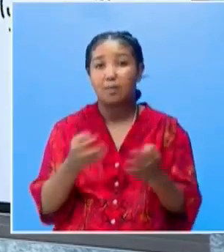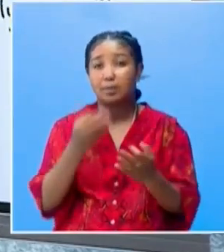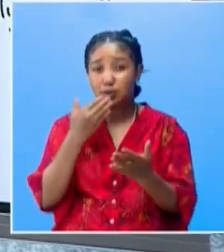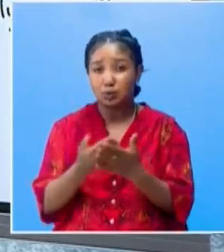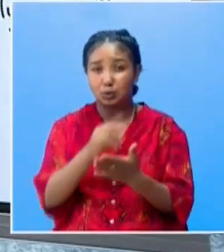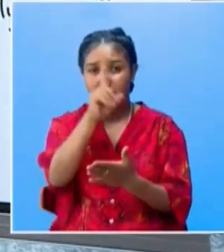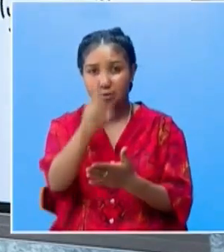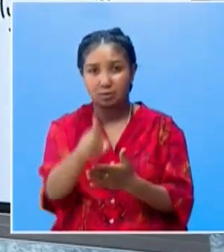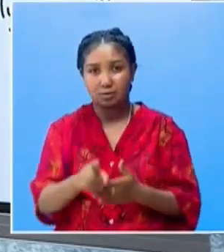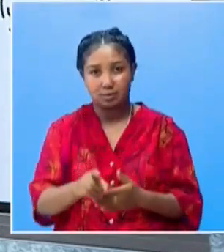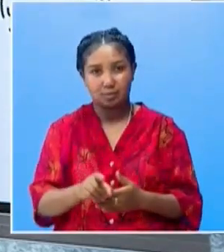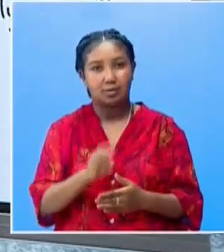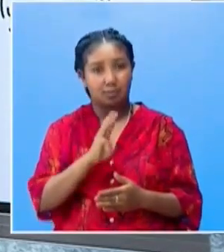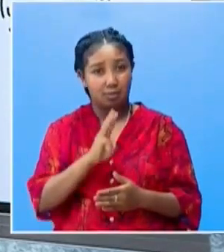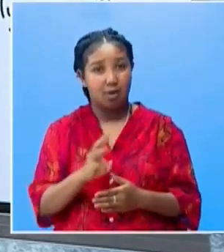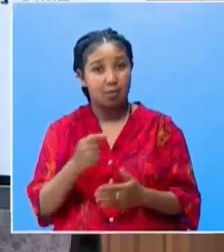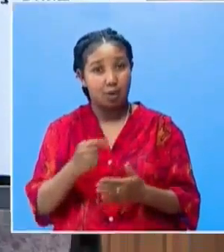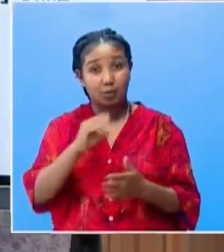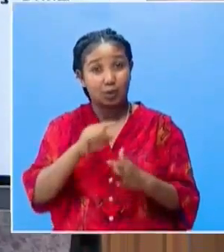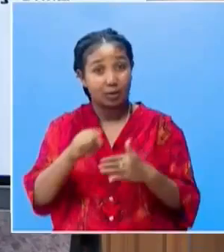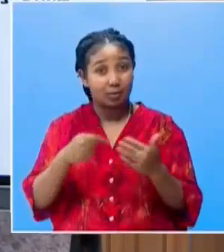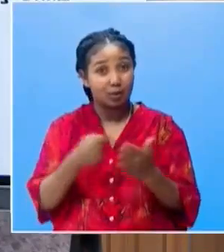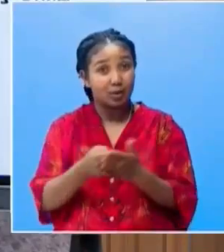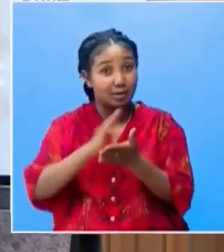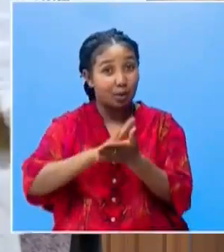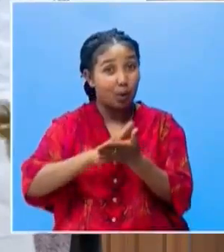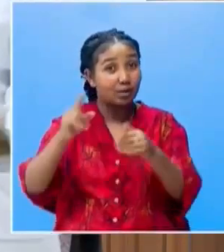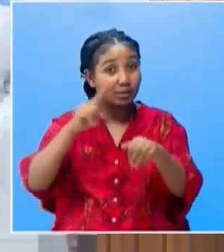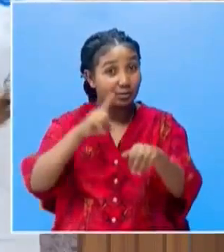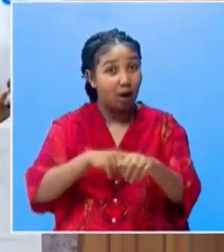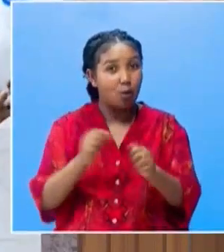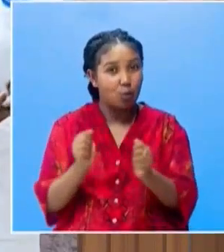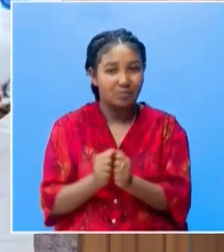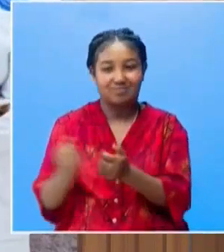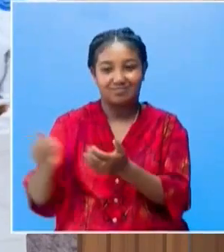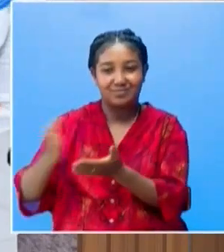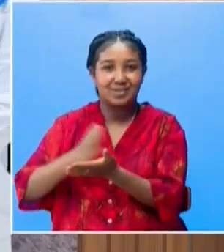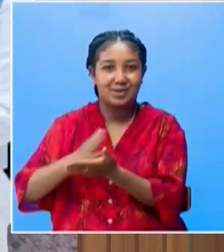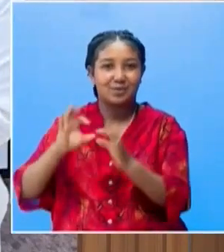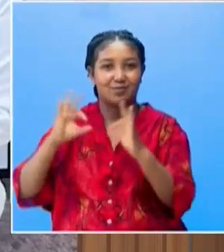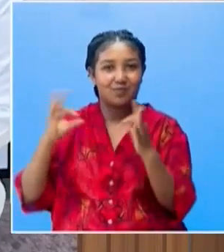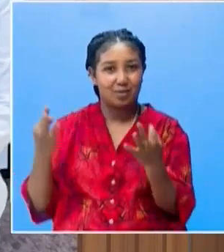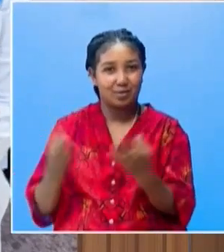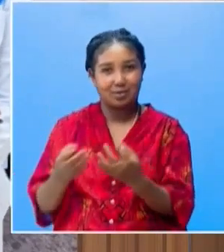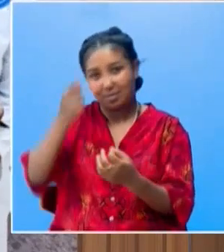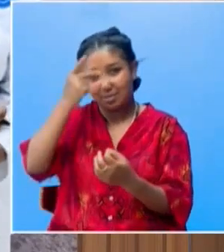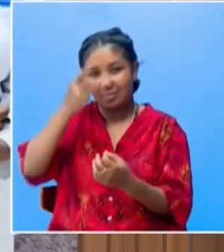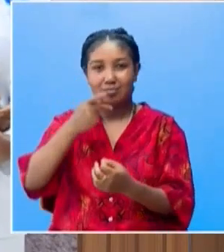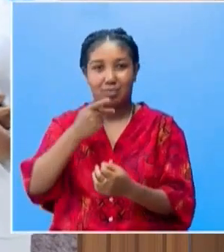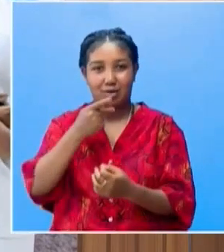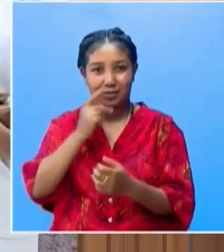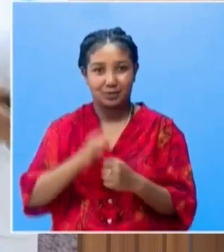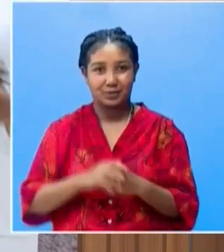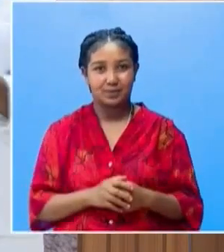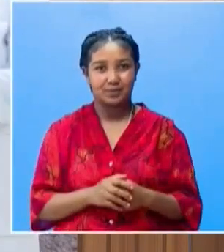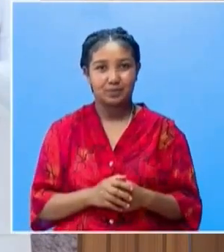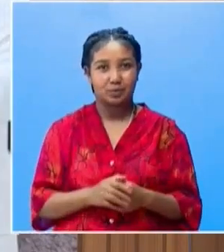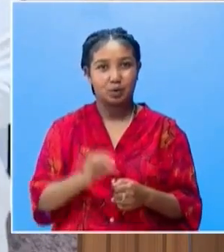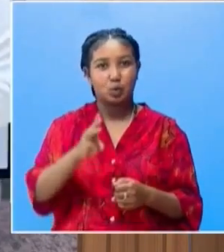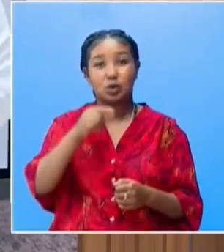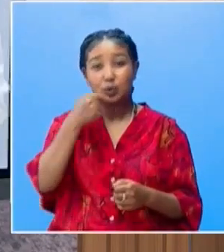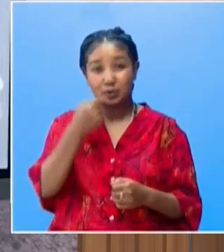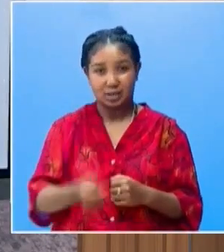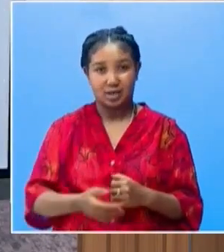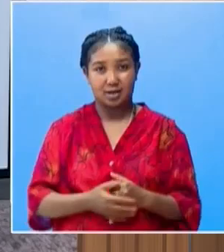good? Wow, now we are talking about the quality time that we share with our parents. Yeah? Wouldn't you